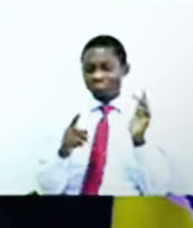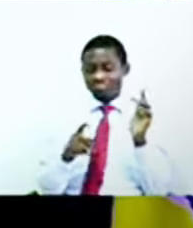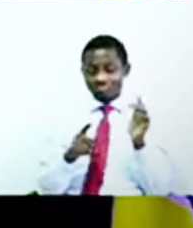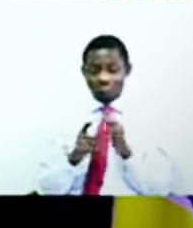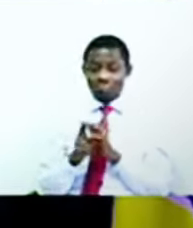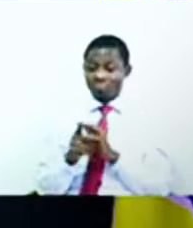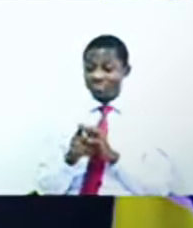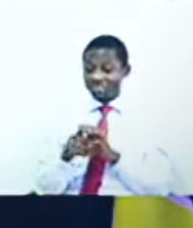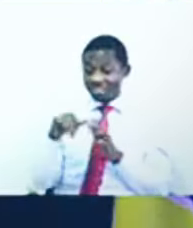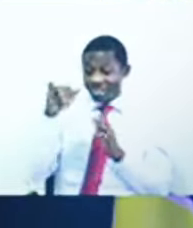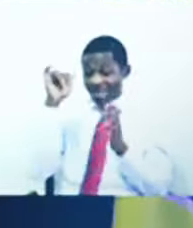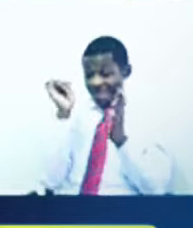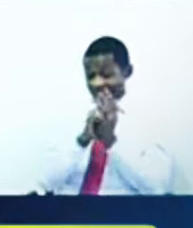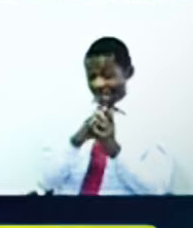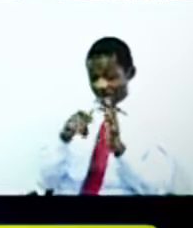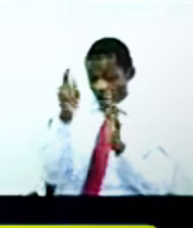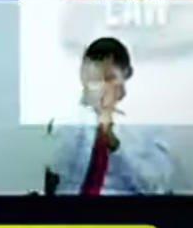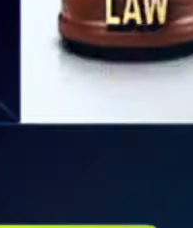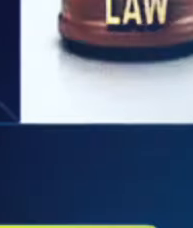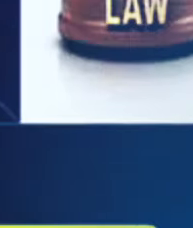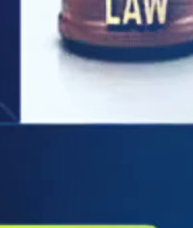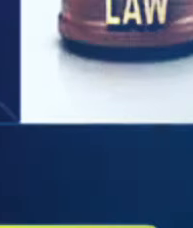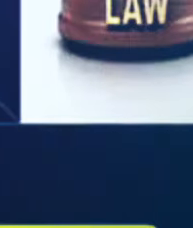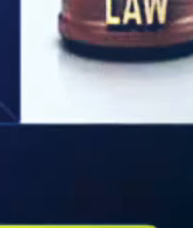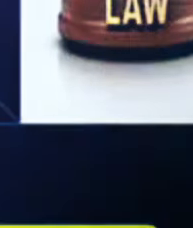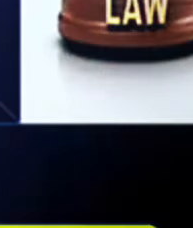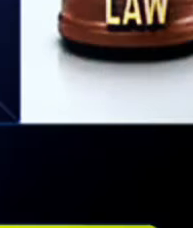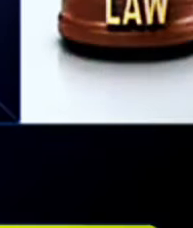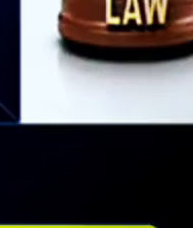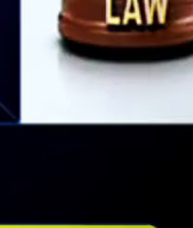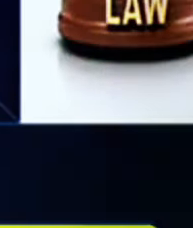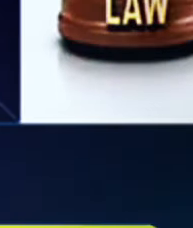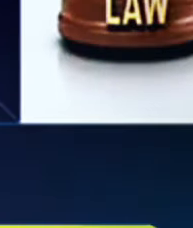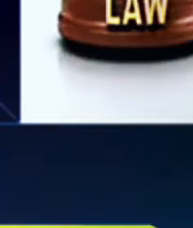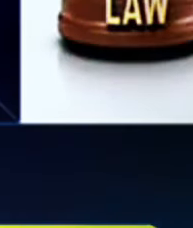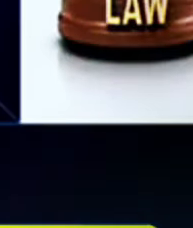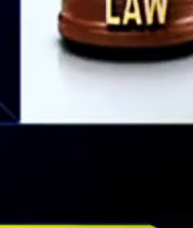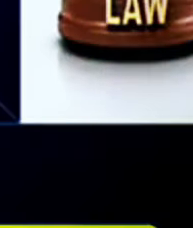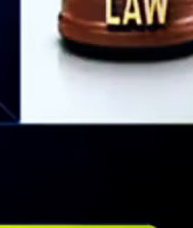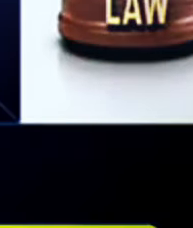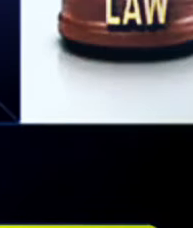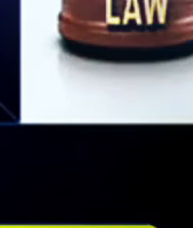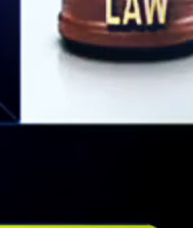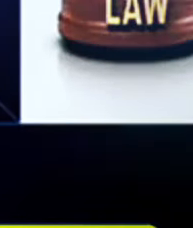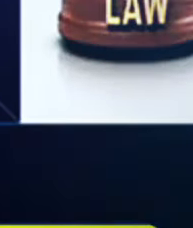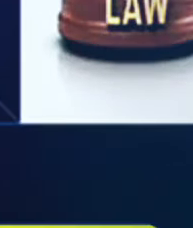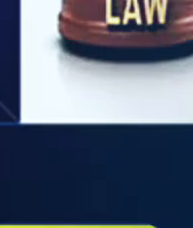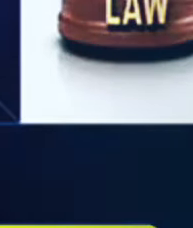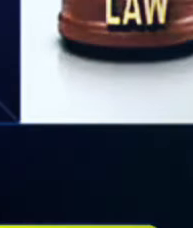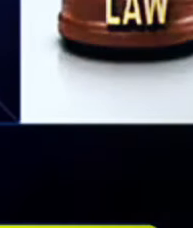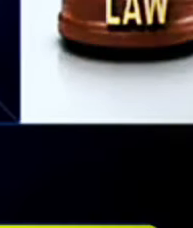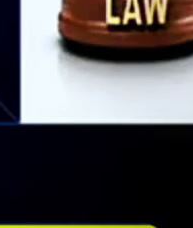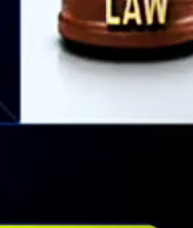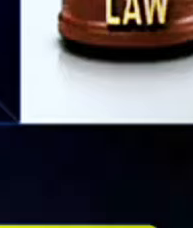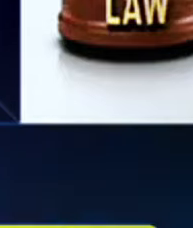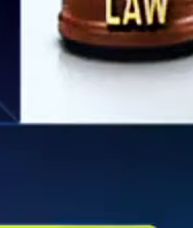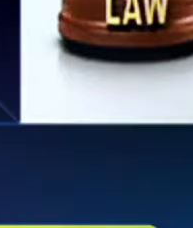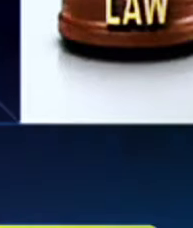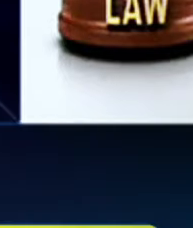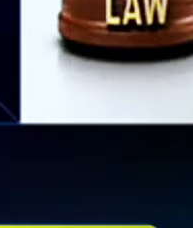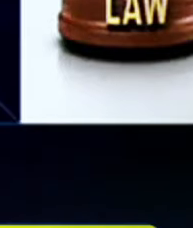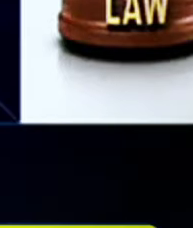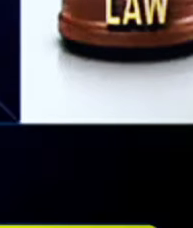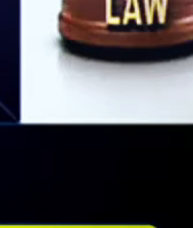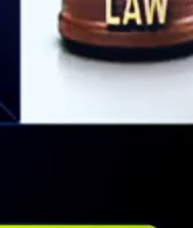It is a supreme law. It cannot be overturned by the devil. It is forever settled